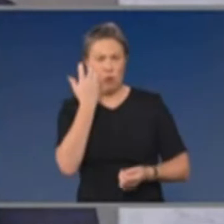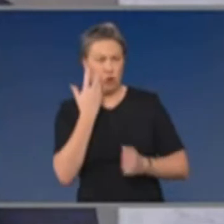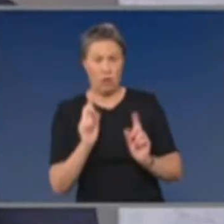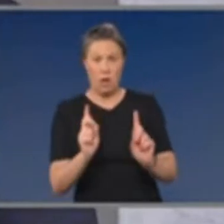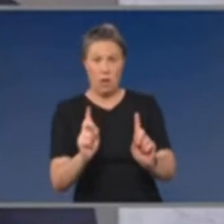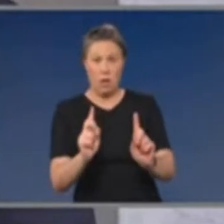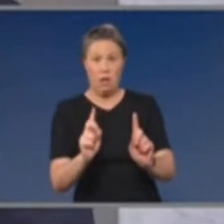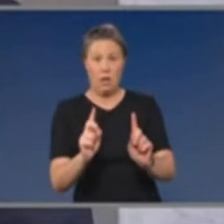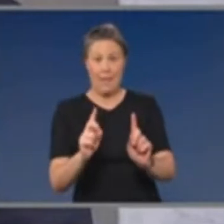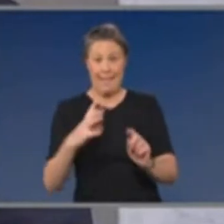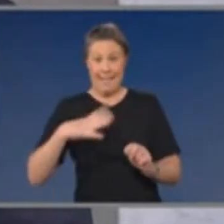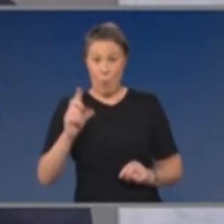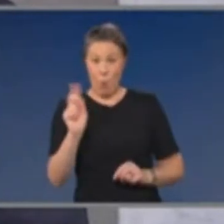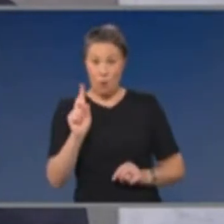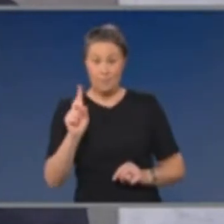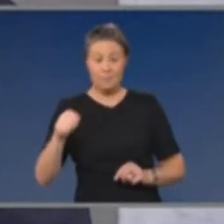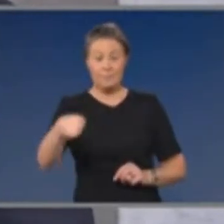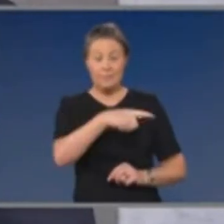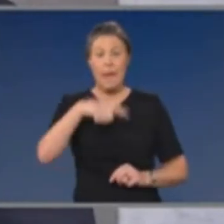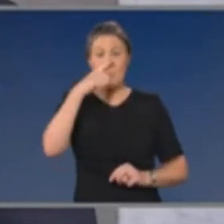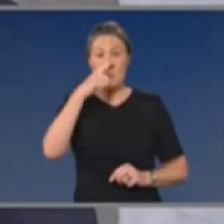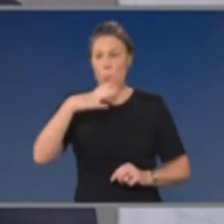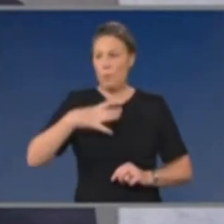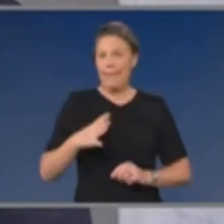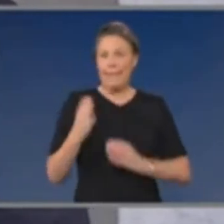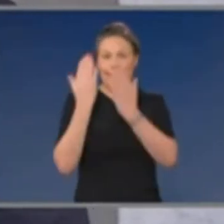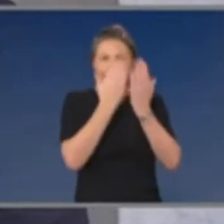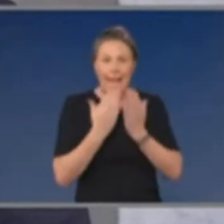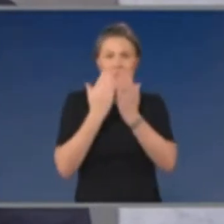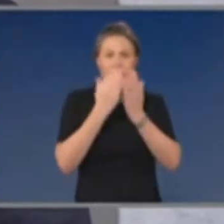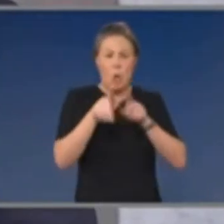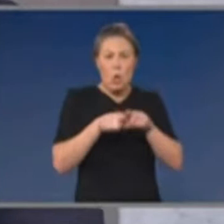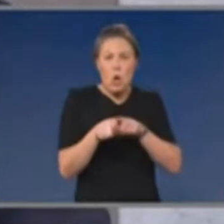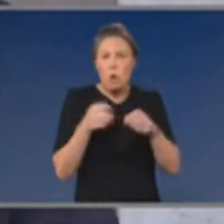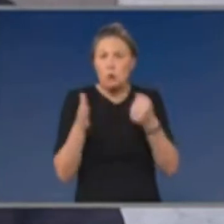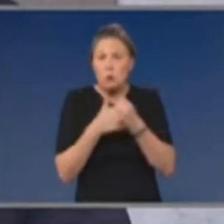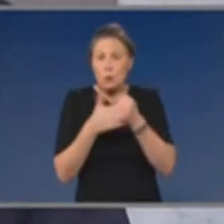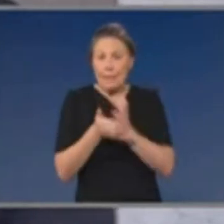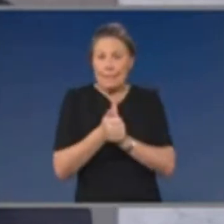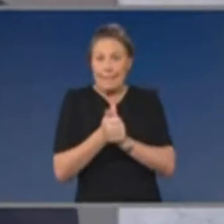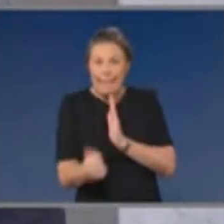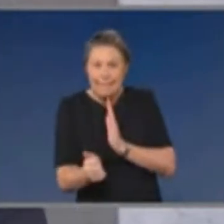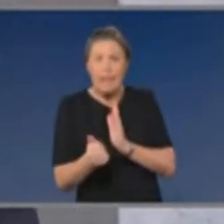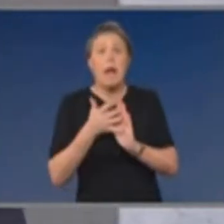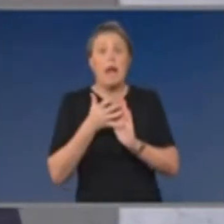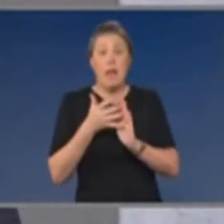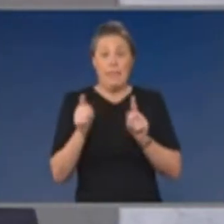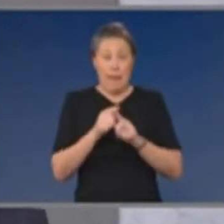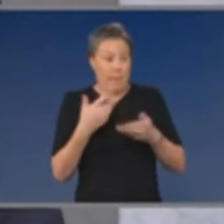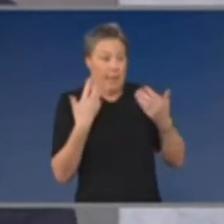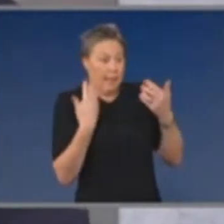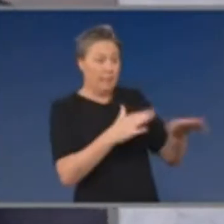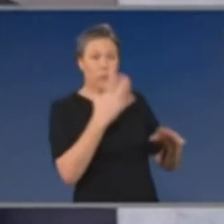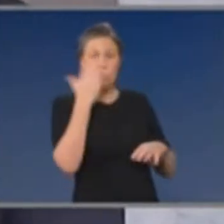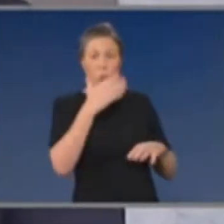of that will be the training and skills that they will need to reskill, to upskill, and to get those initial skills as they're coming out of